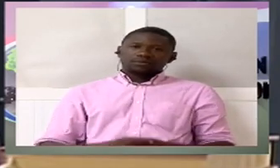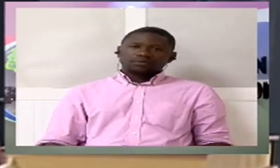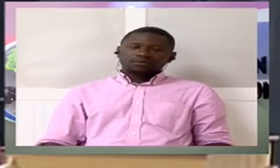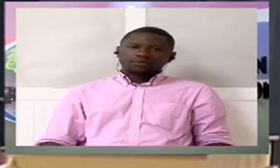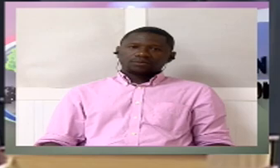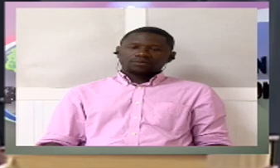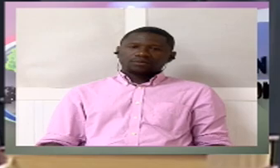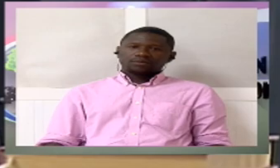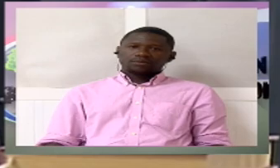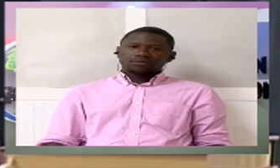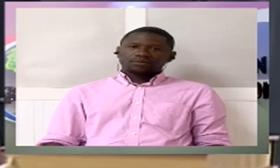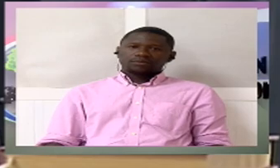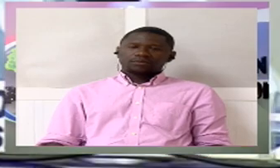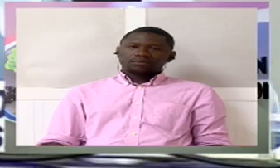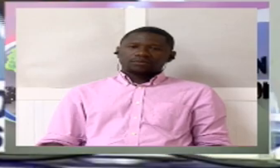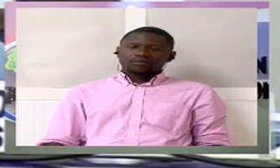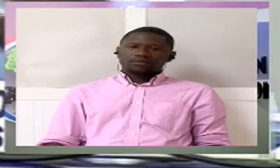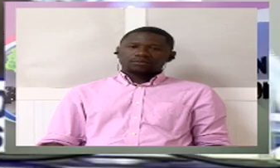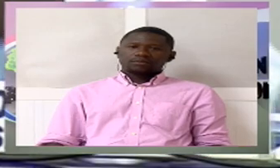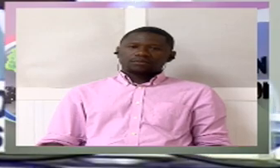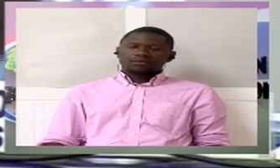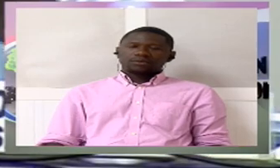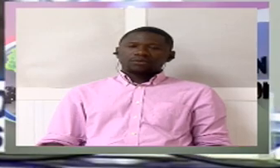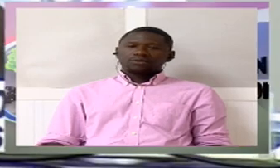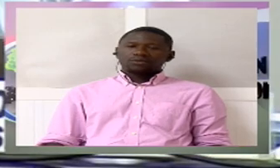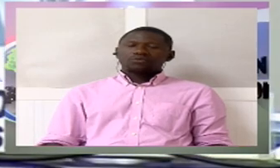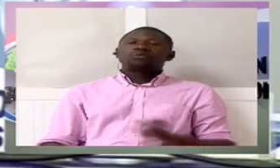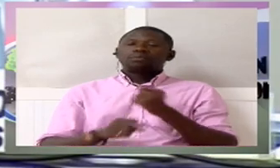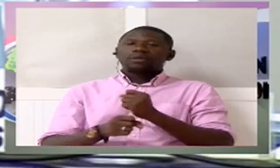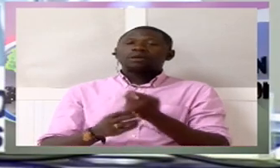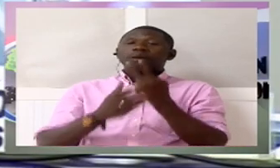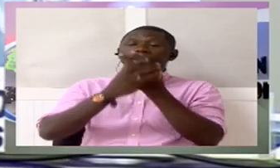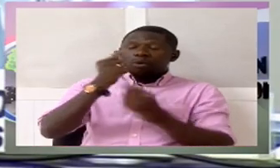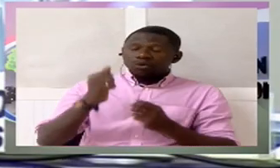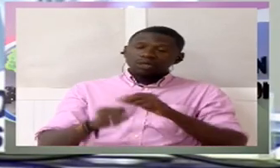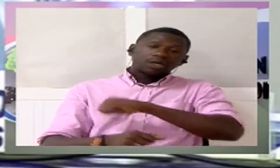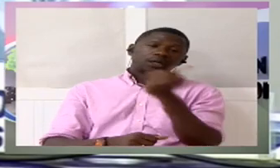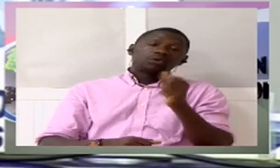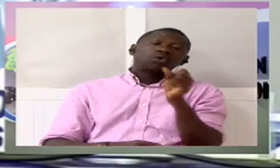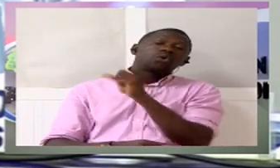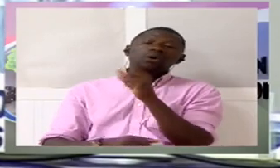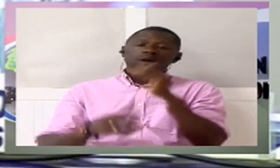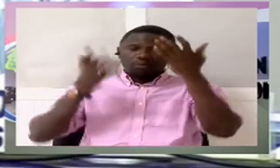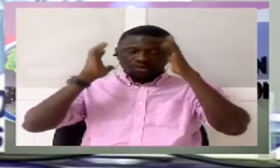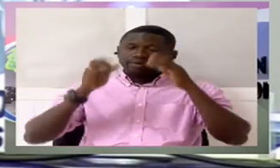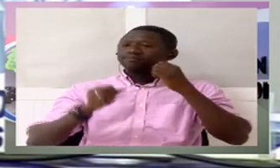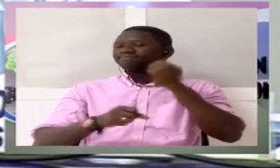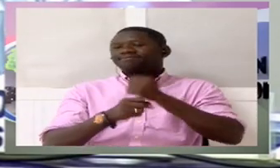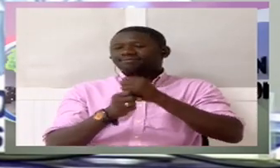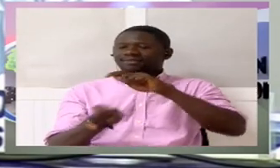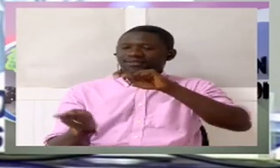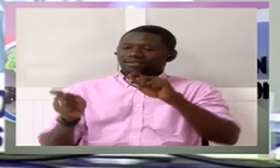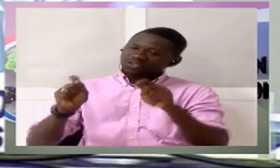yalonko e manyanta laje. So that both and other problems can be solved. Nyin kamala wolu anin ku ko